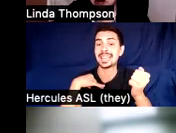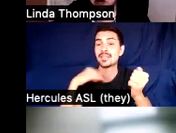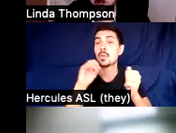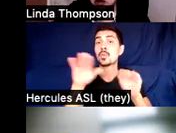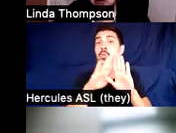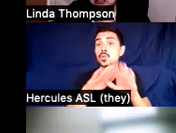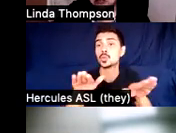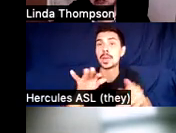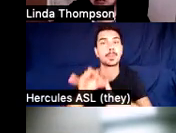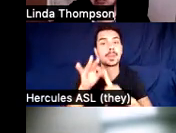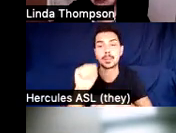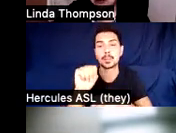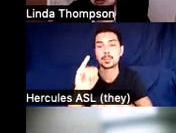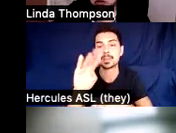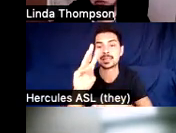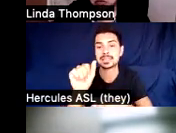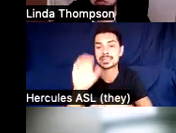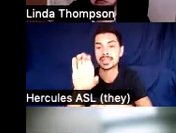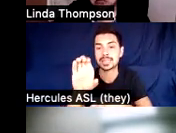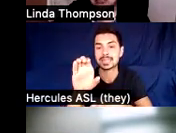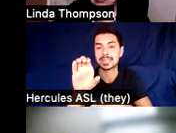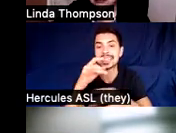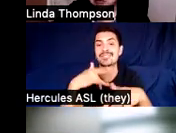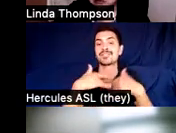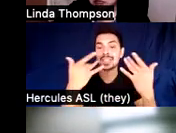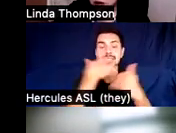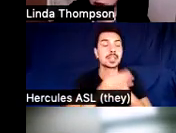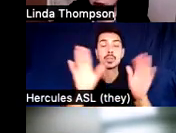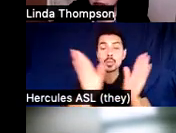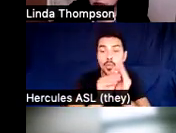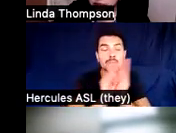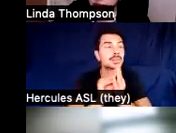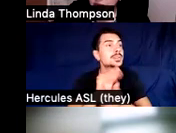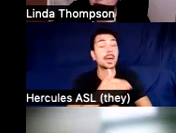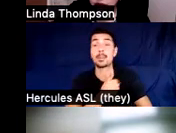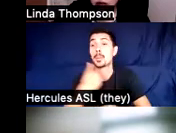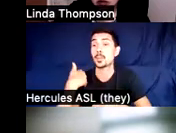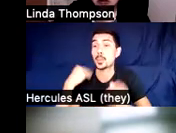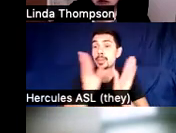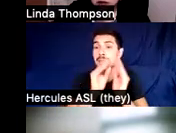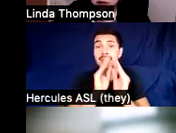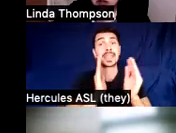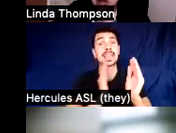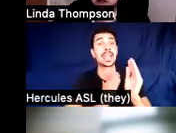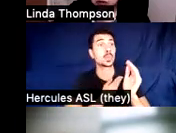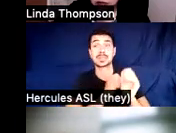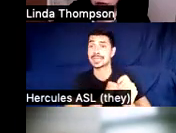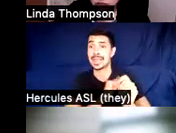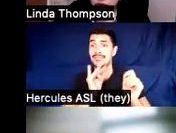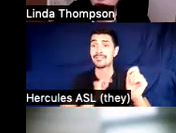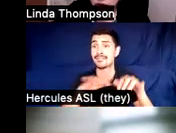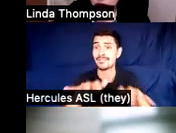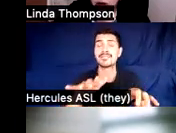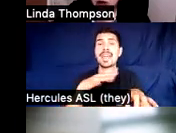including our conference and our membership meetings, and sometimes in our office with staff. People have brought